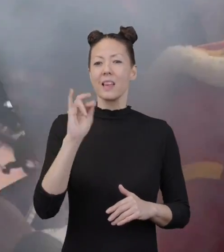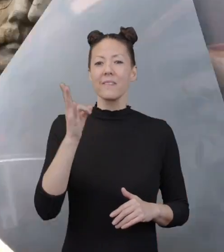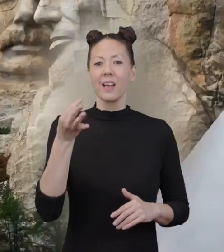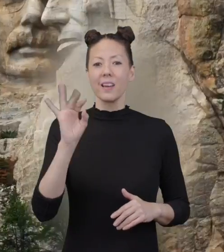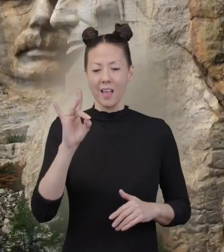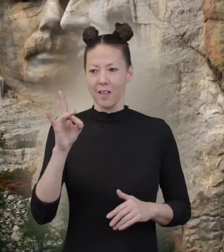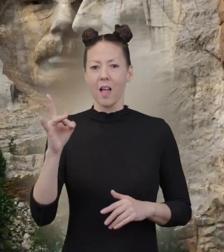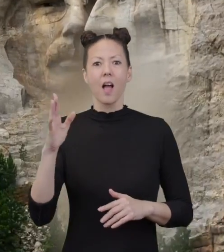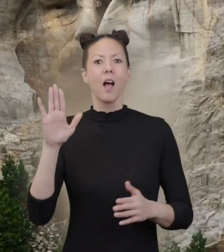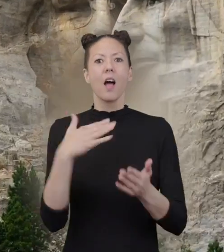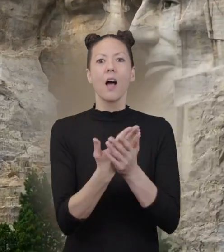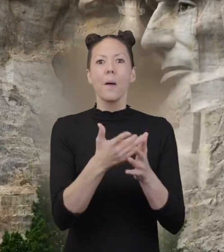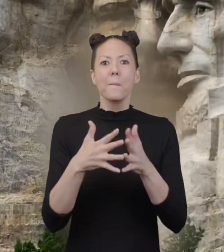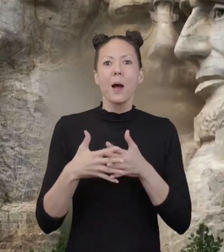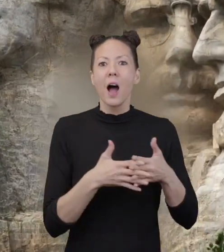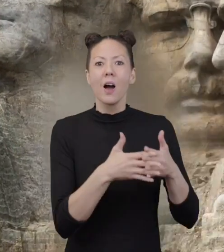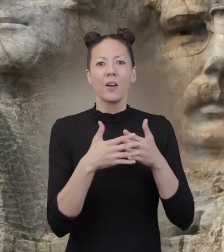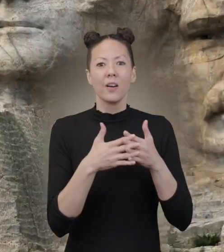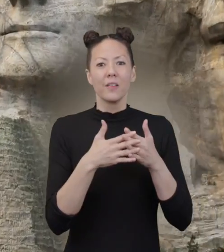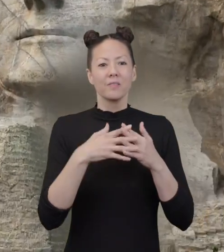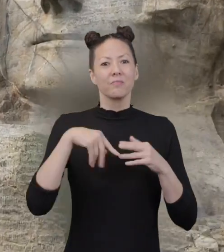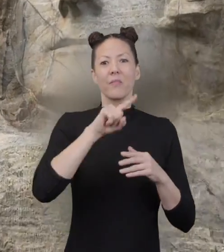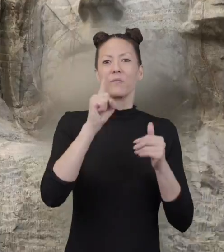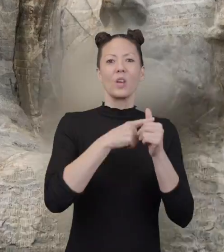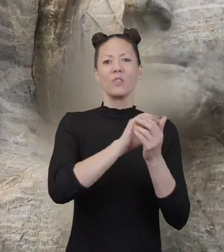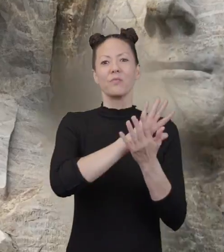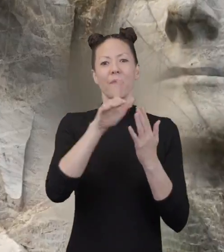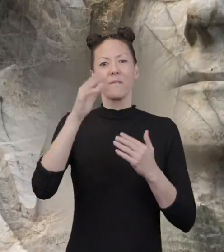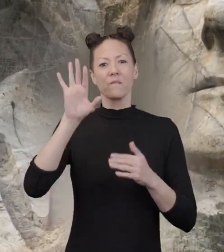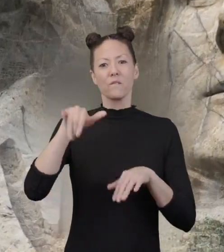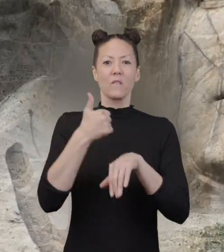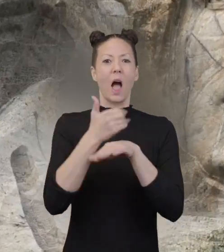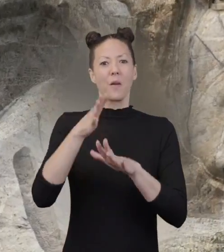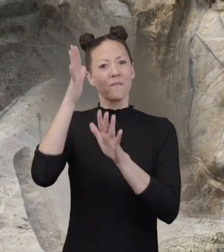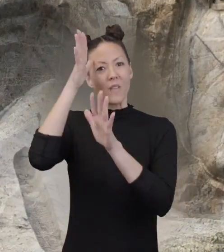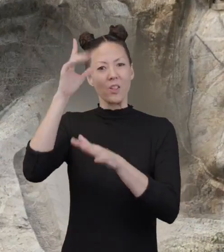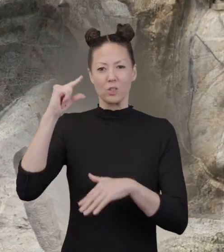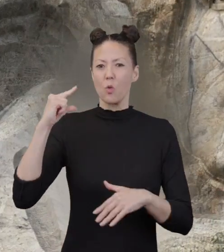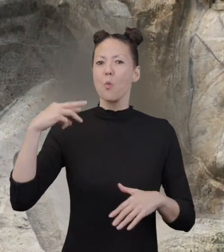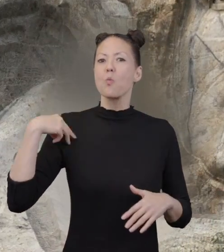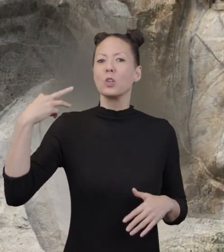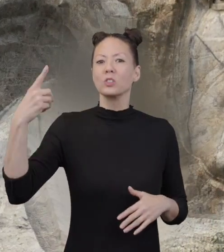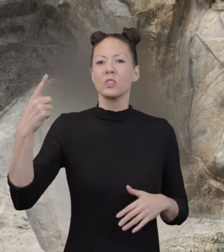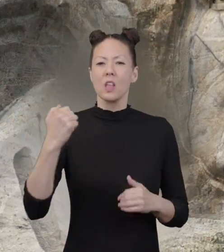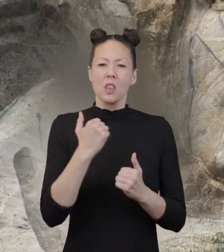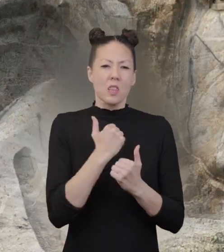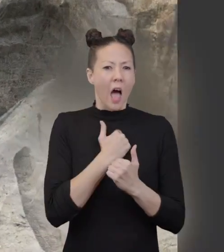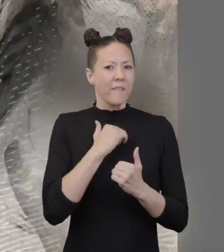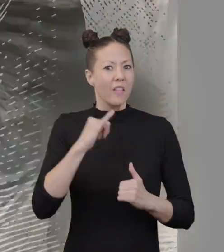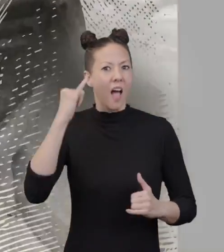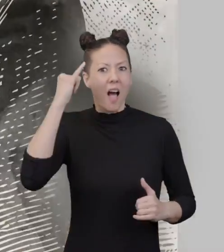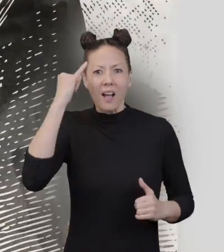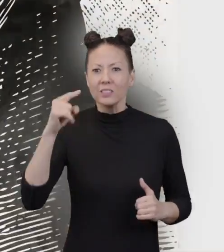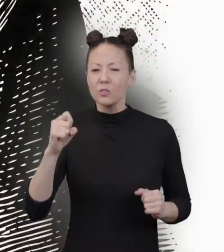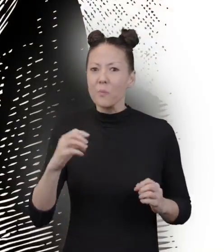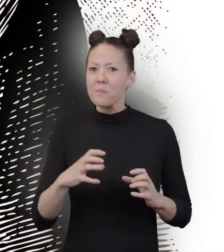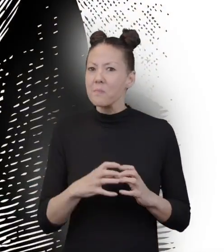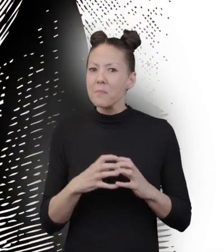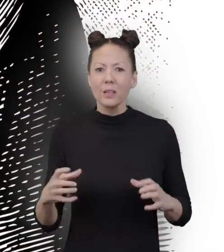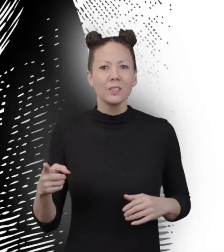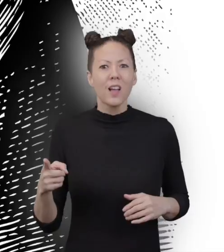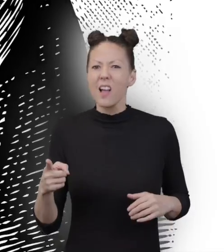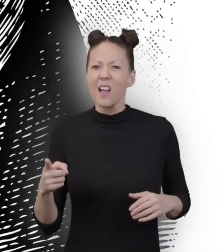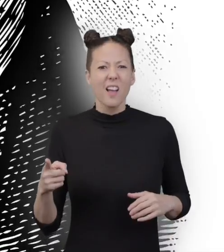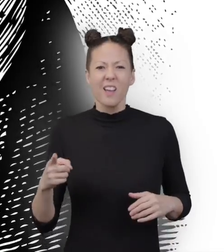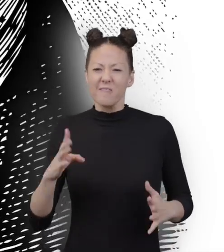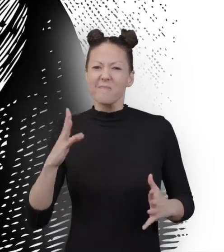came to America. Our founding father and first president, George Washington, loved the idea so much, he